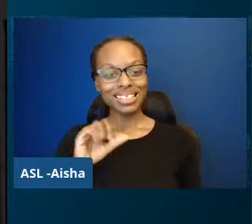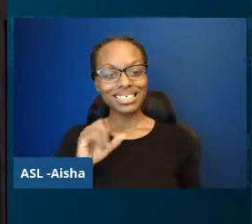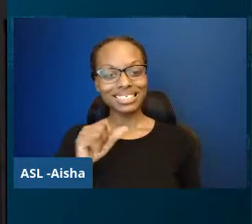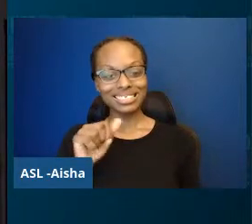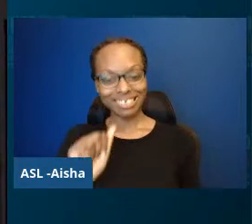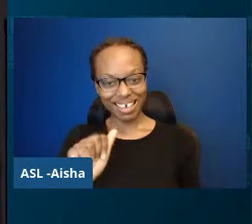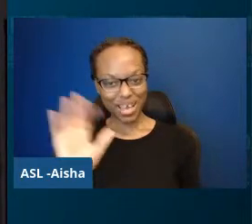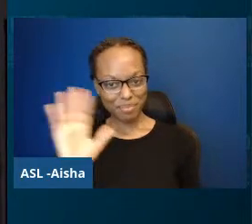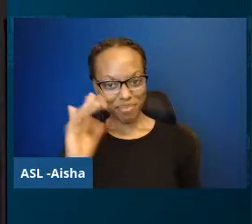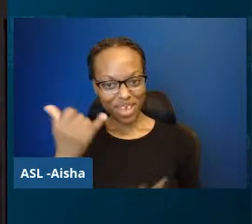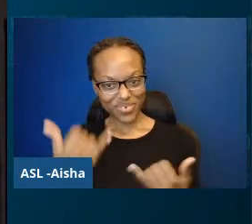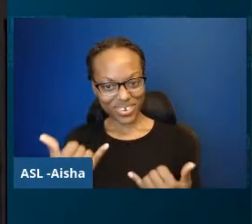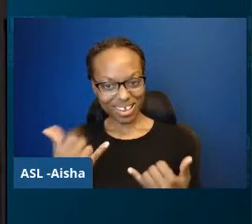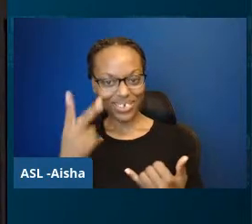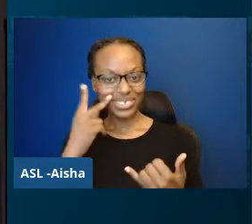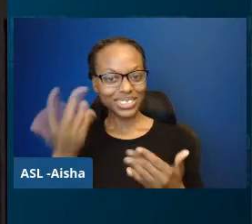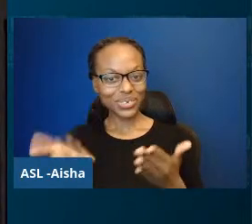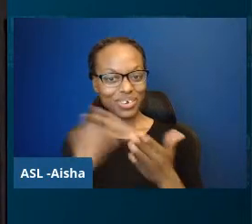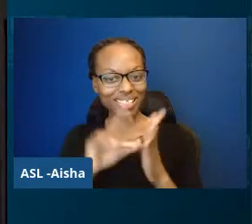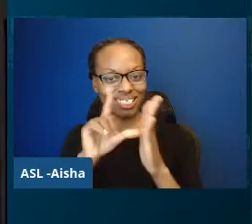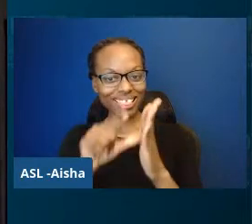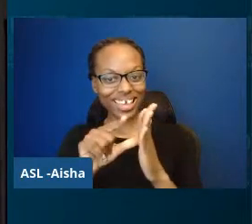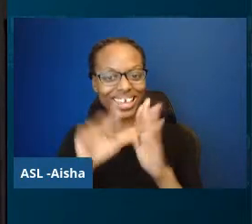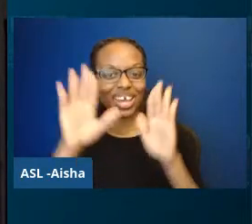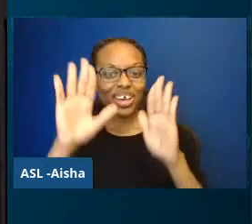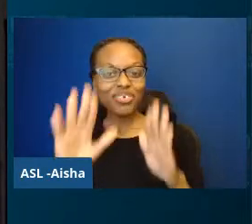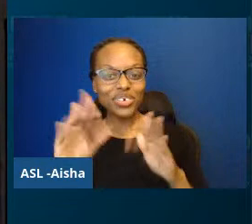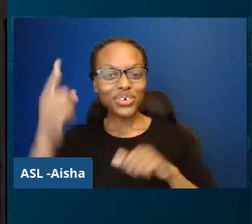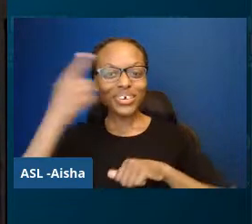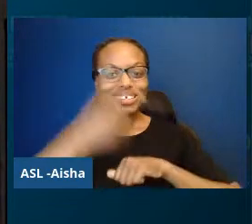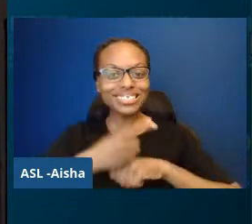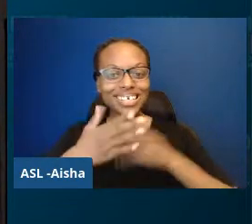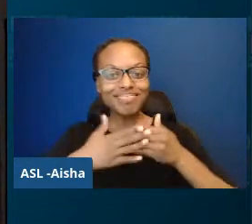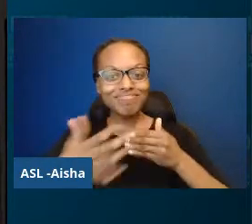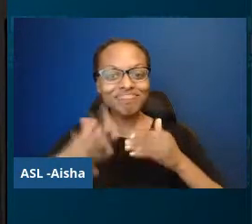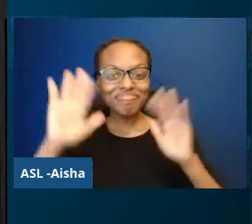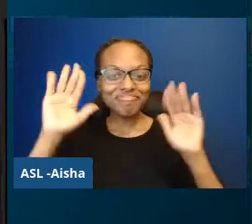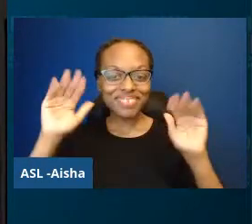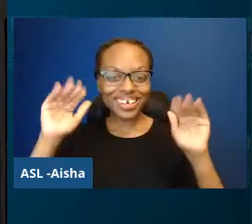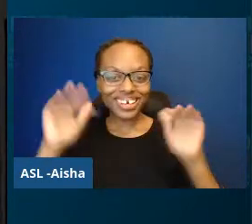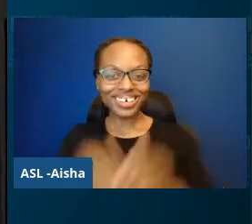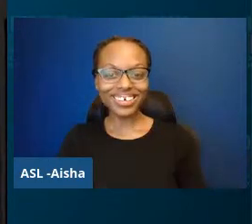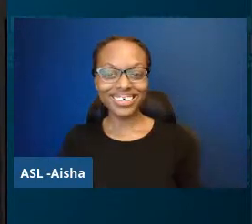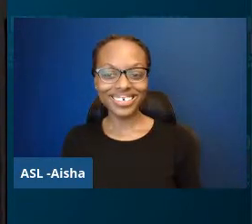off for now, and we will see you next time. Have a great rest of your day, everyone. Bye.